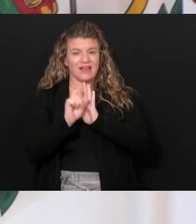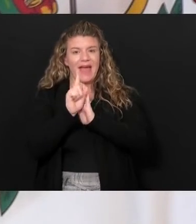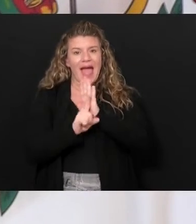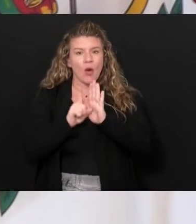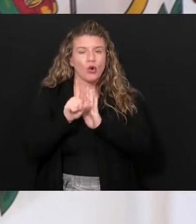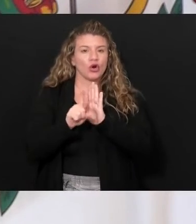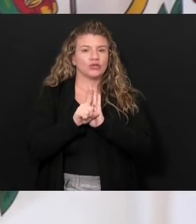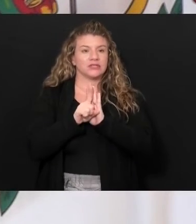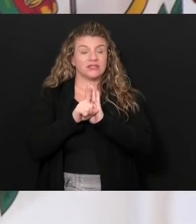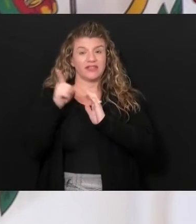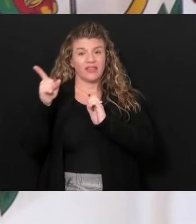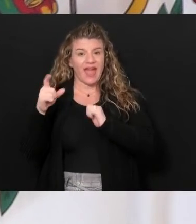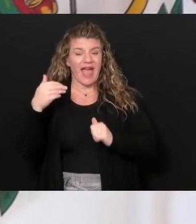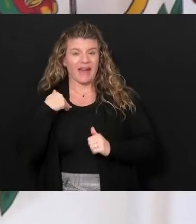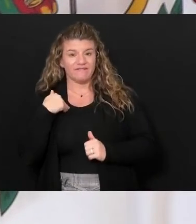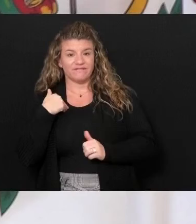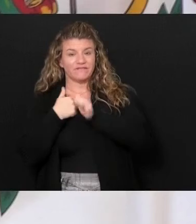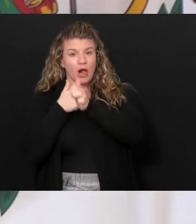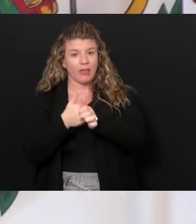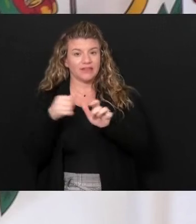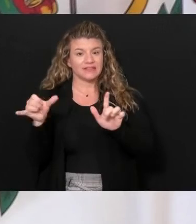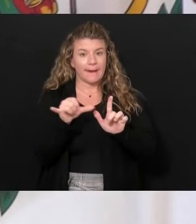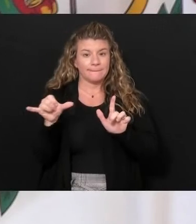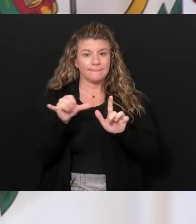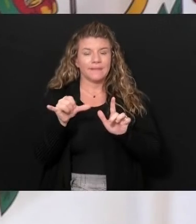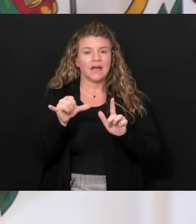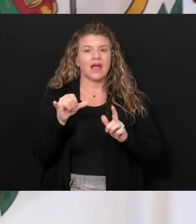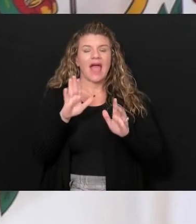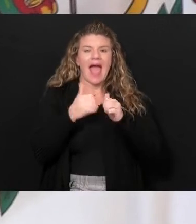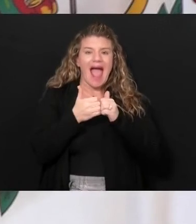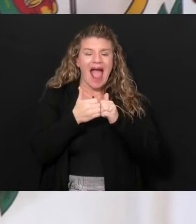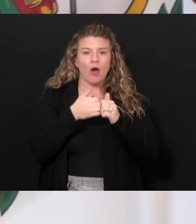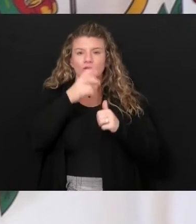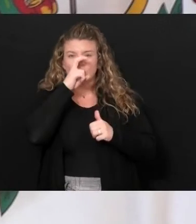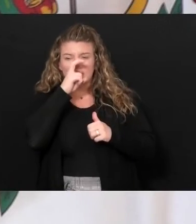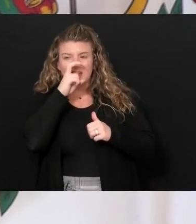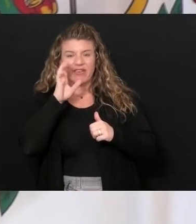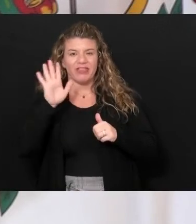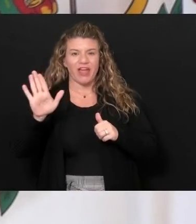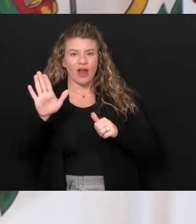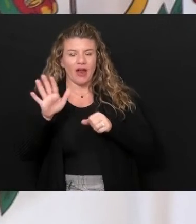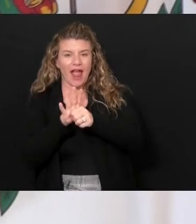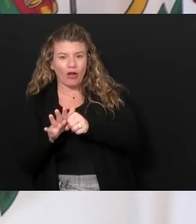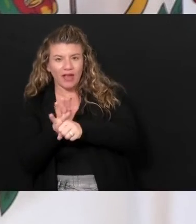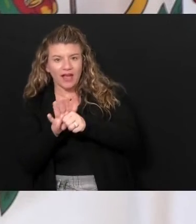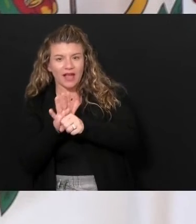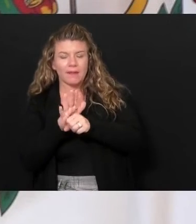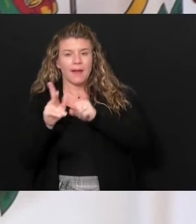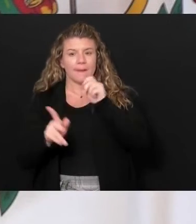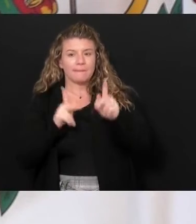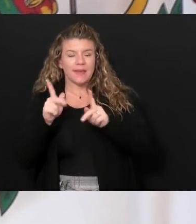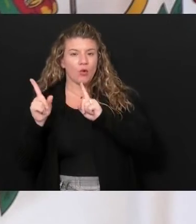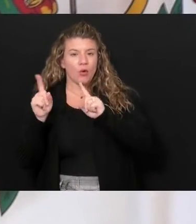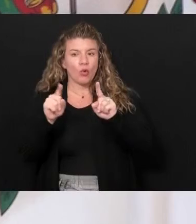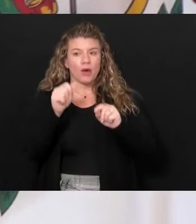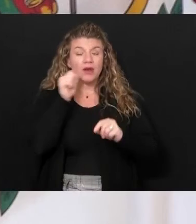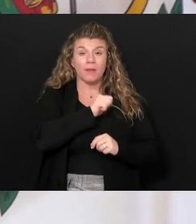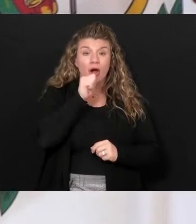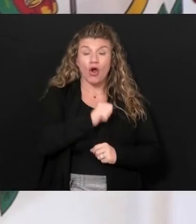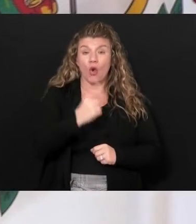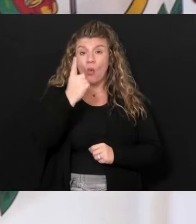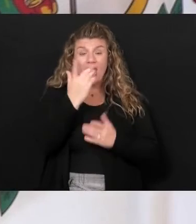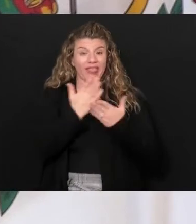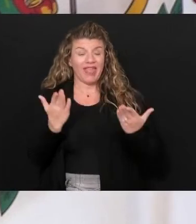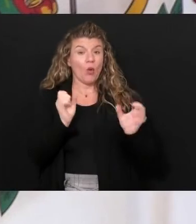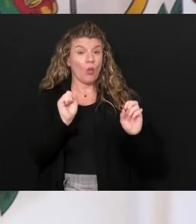and everything that they have, you know, and how restrictive they are about people going to bars. One of the things we